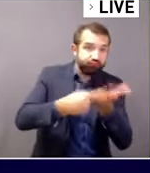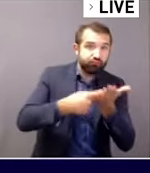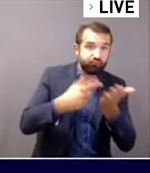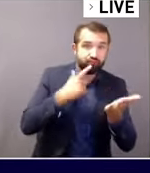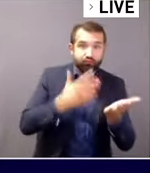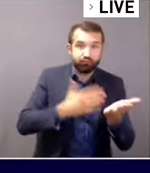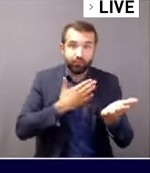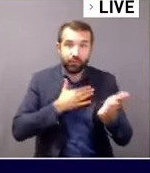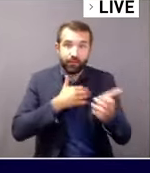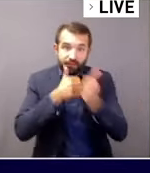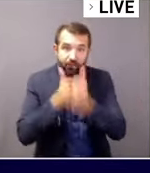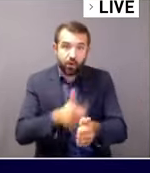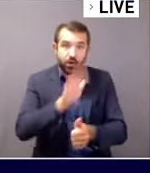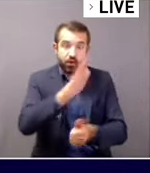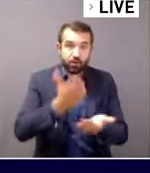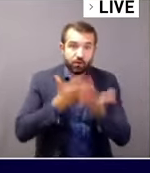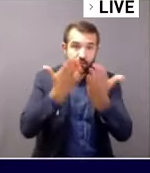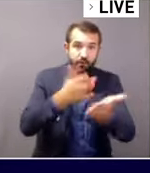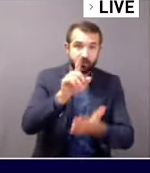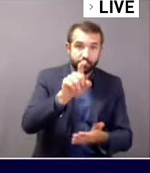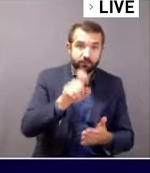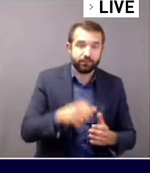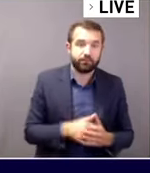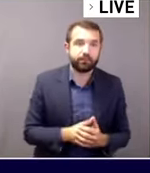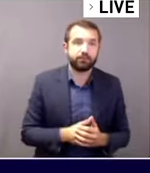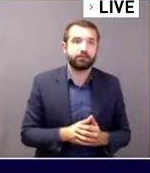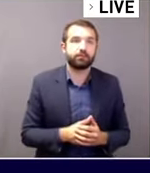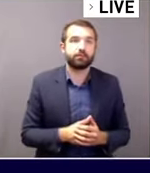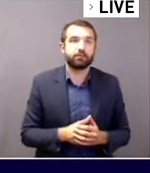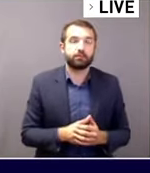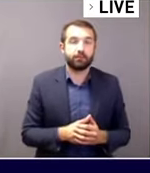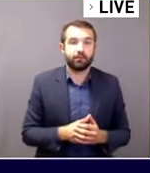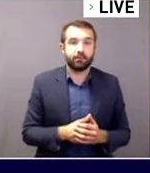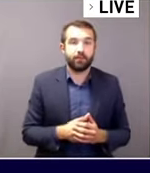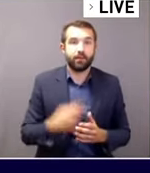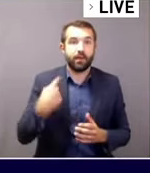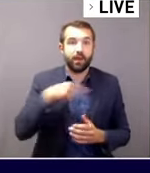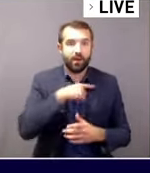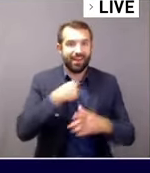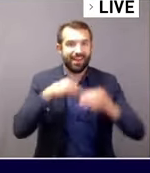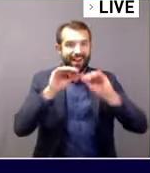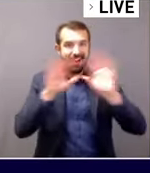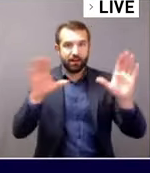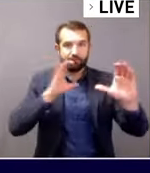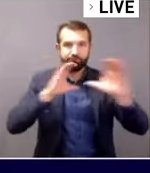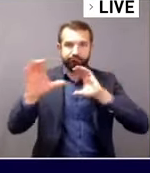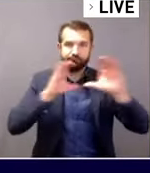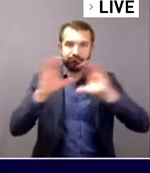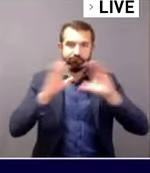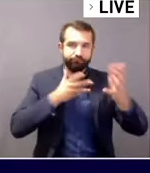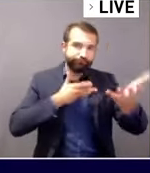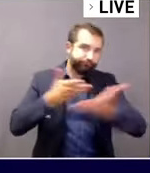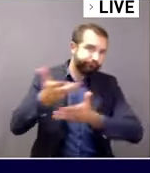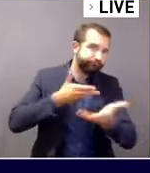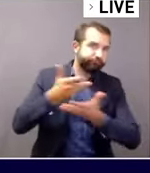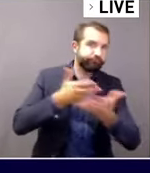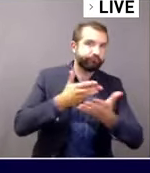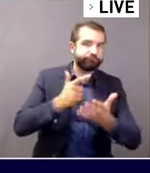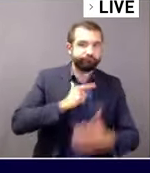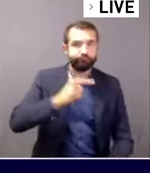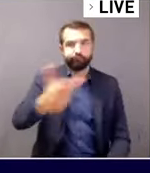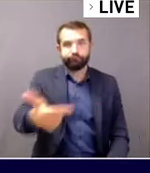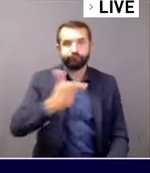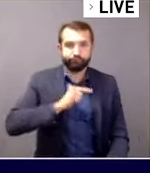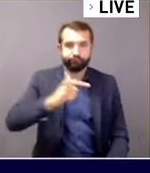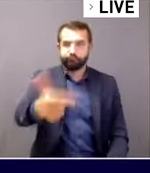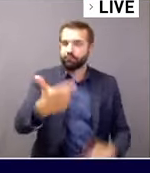recommendations? We've had good communication with the pastor, and he's been responsive, but we also need to make sure that